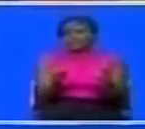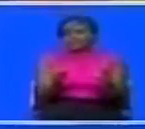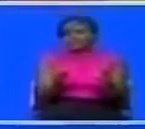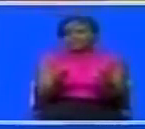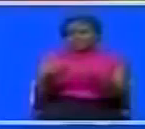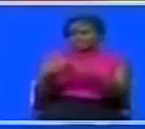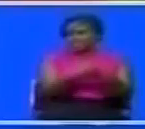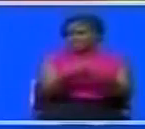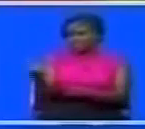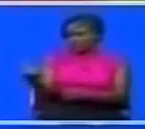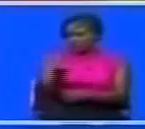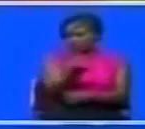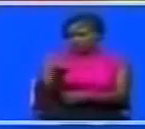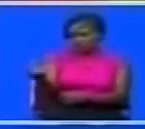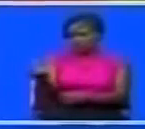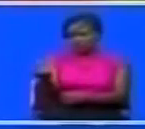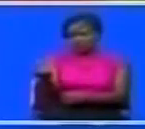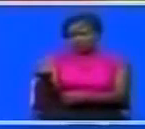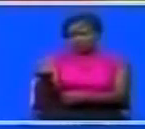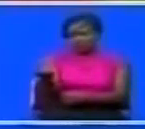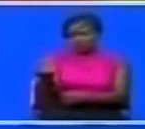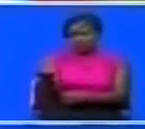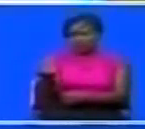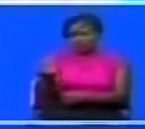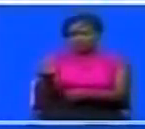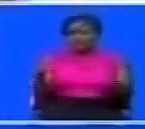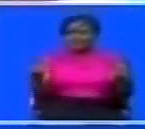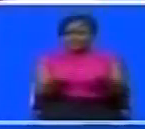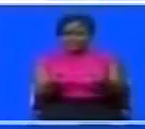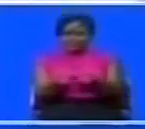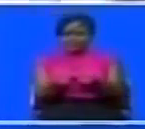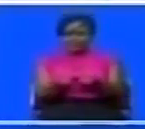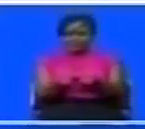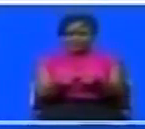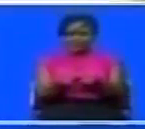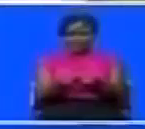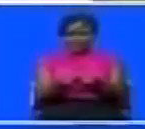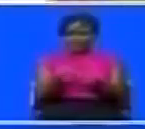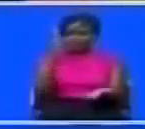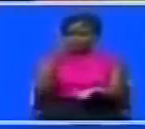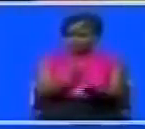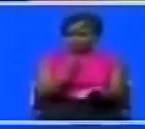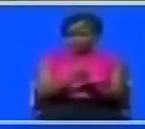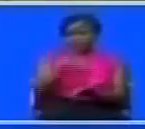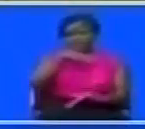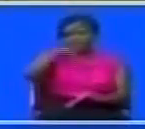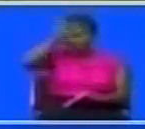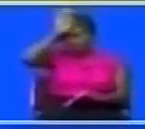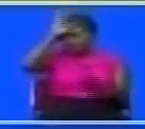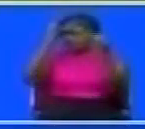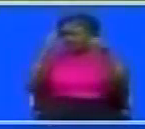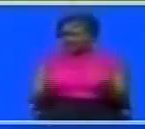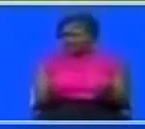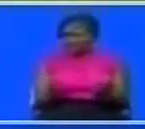downs, off form, on form, off form, on form, and truly speaking, it has been a disappointment. Jesse